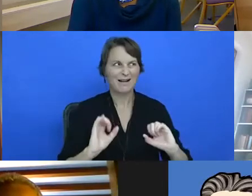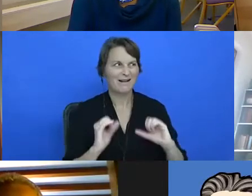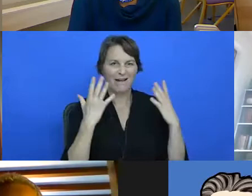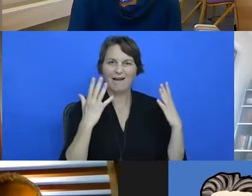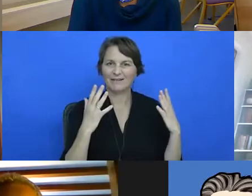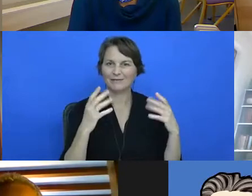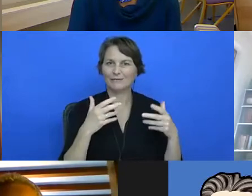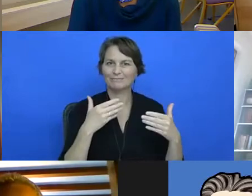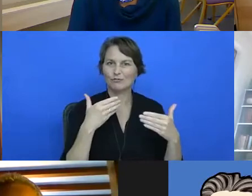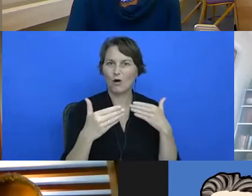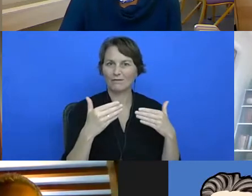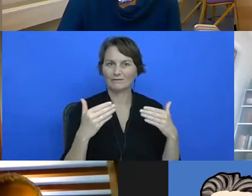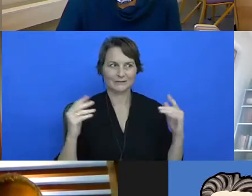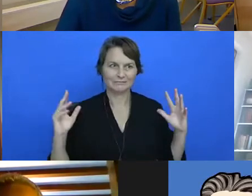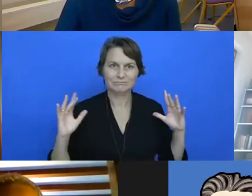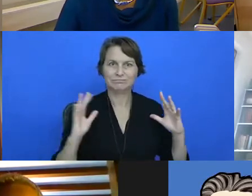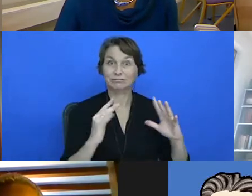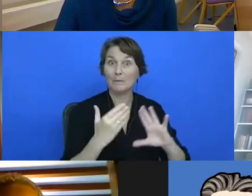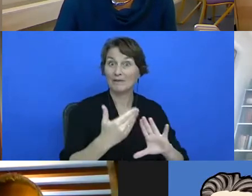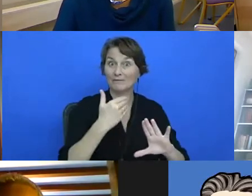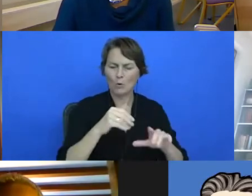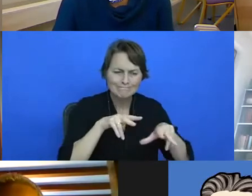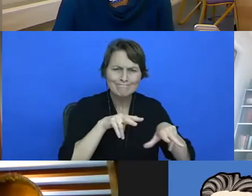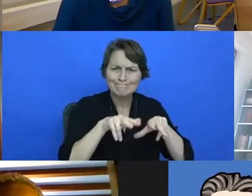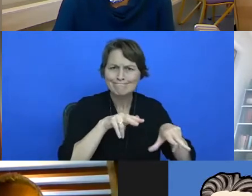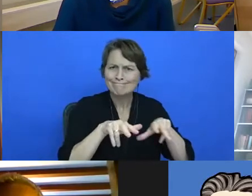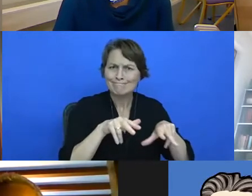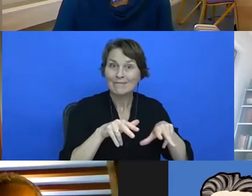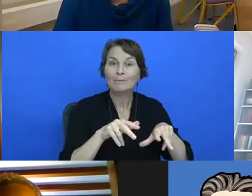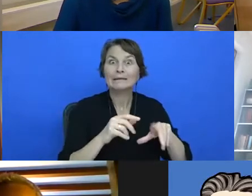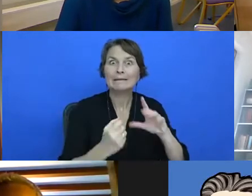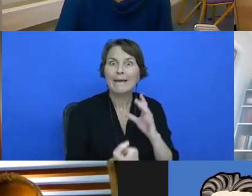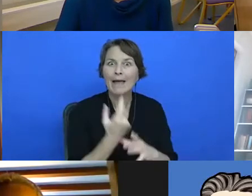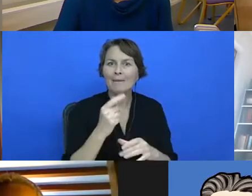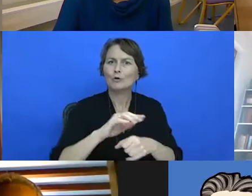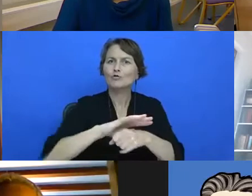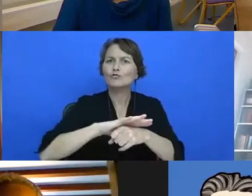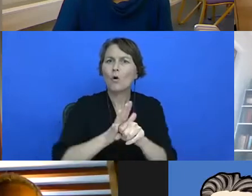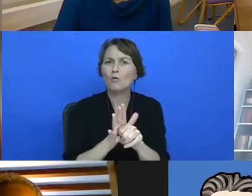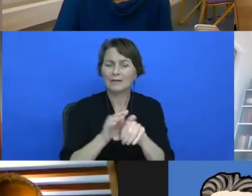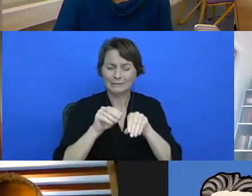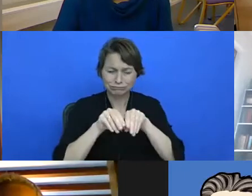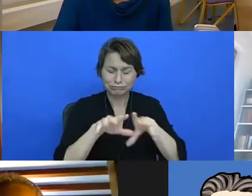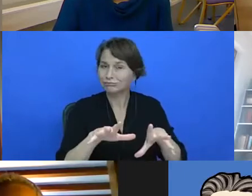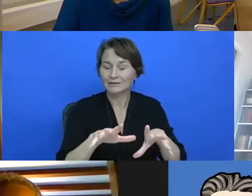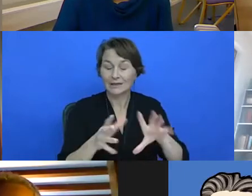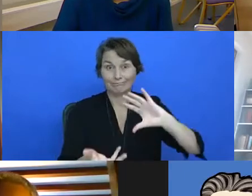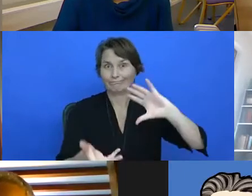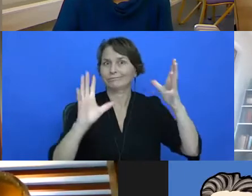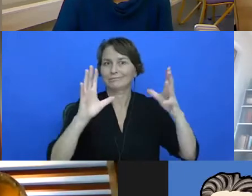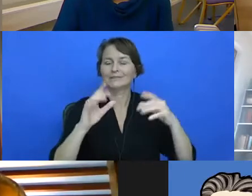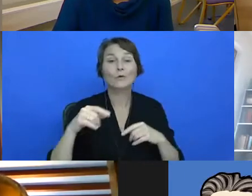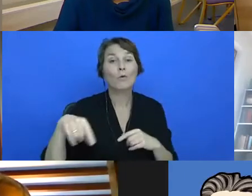crisis struck. So rather than cancel or postpone their conferences, as many chose to do,